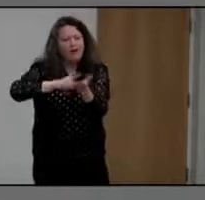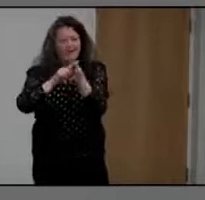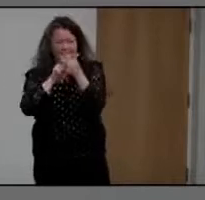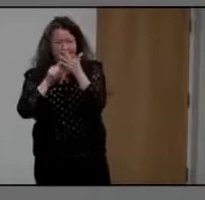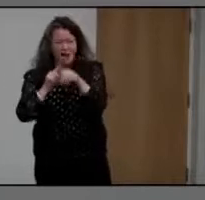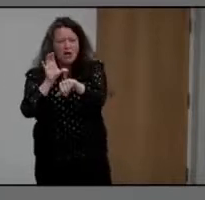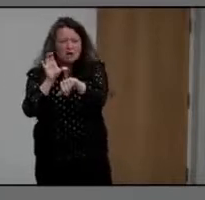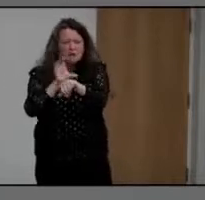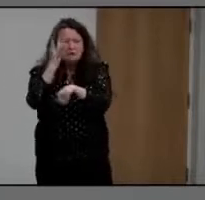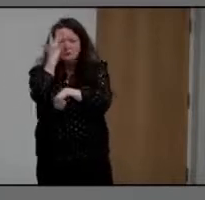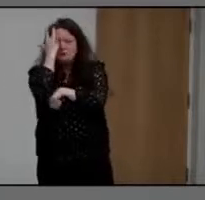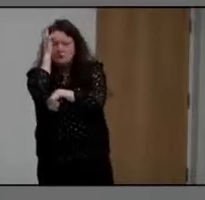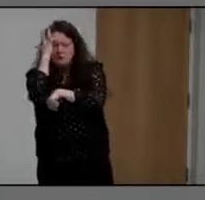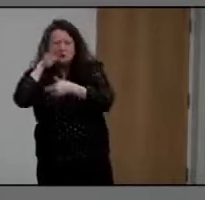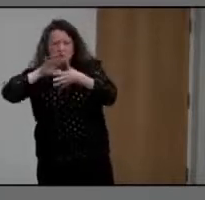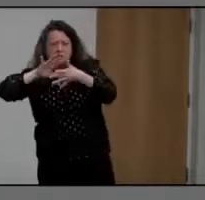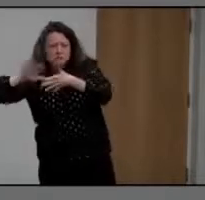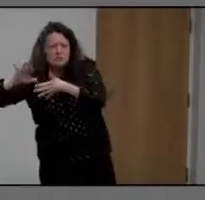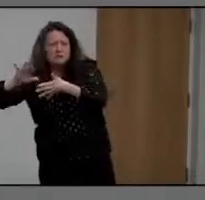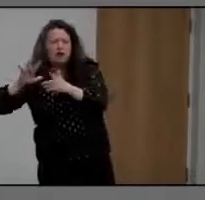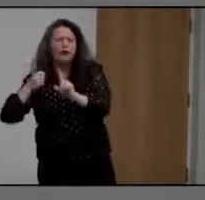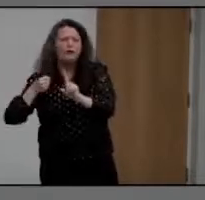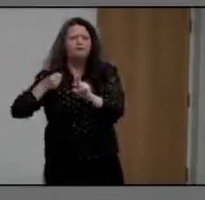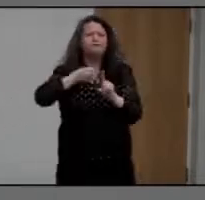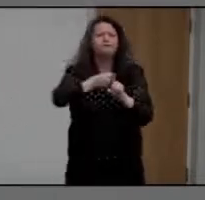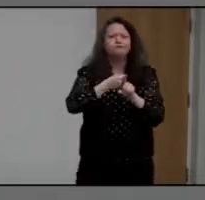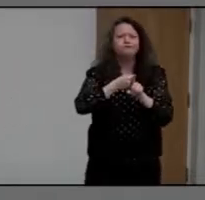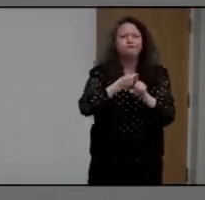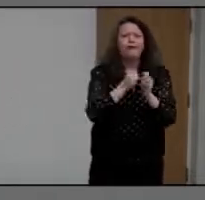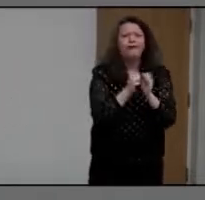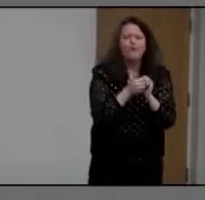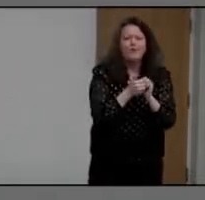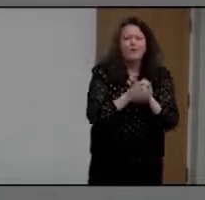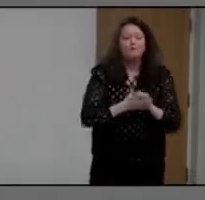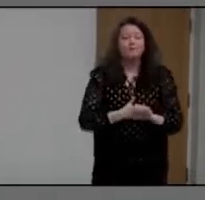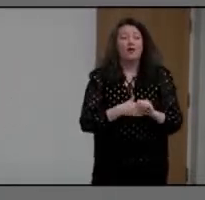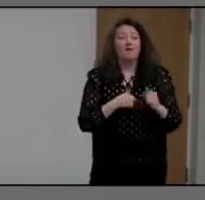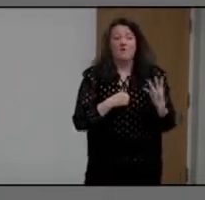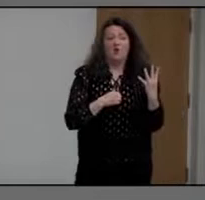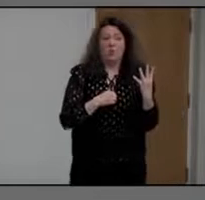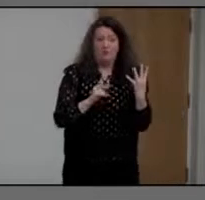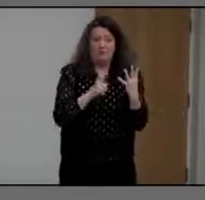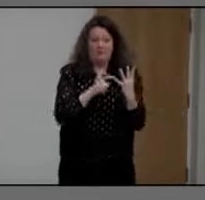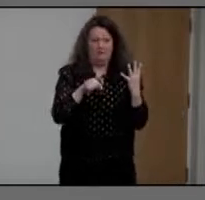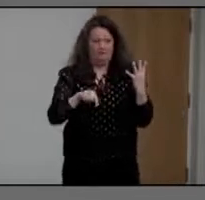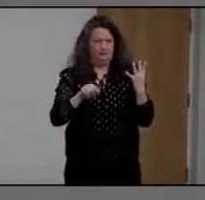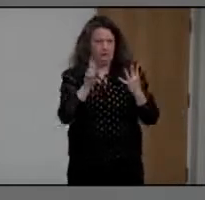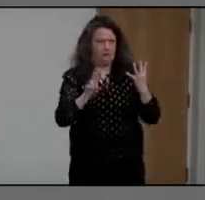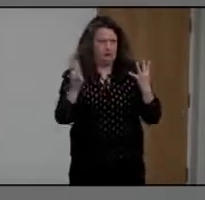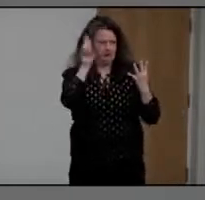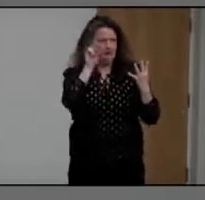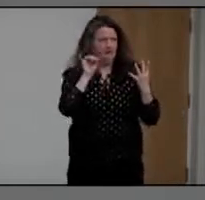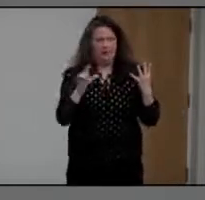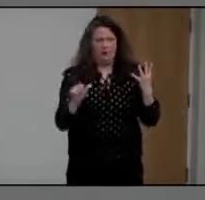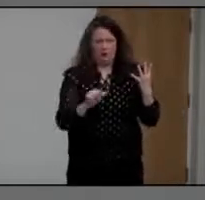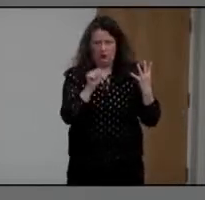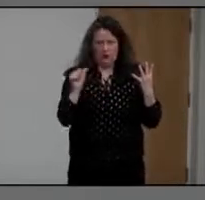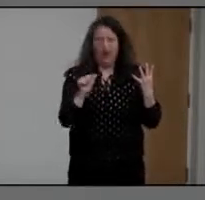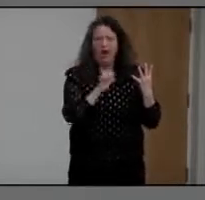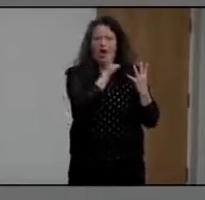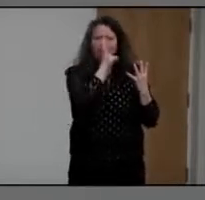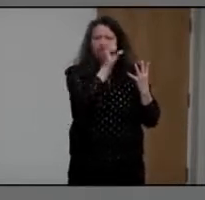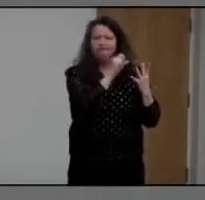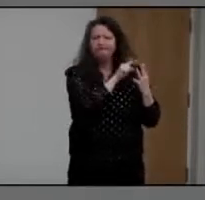we care about. We're joined by 4 remarkable individuals from the university who will help